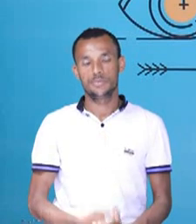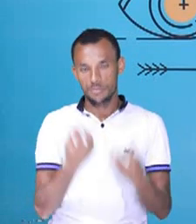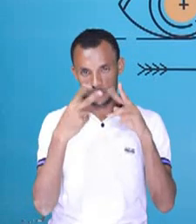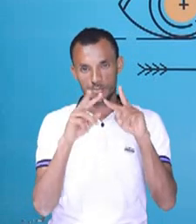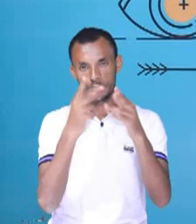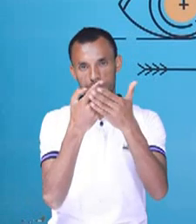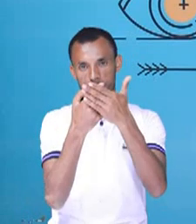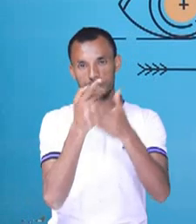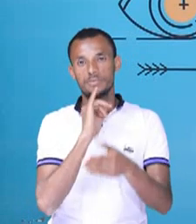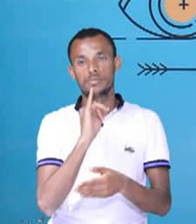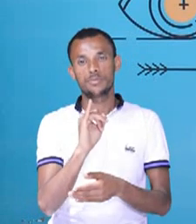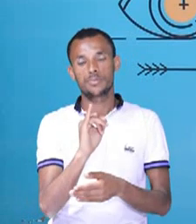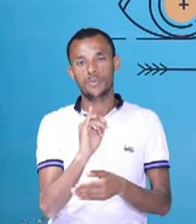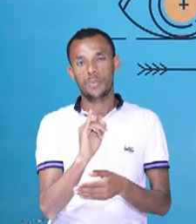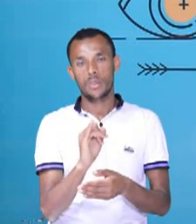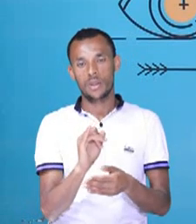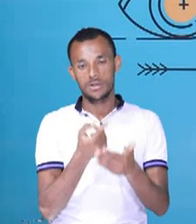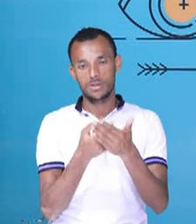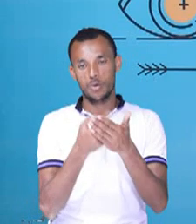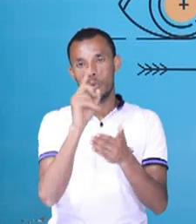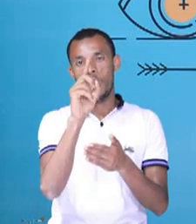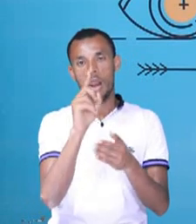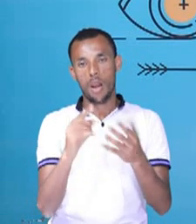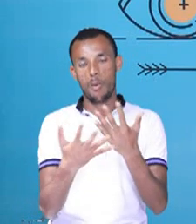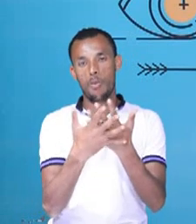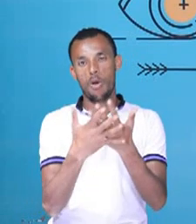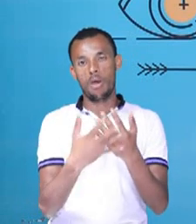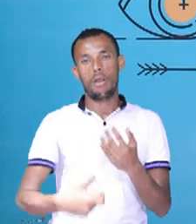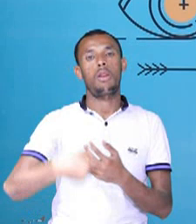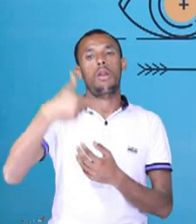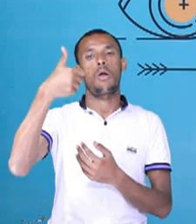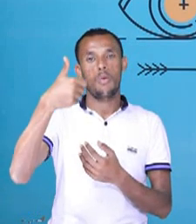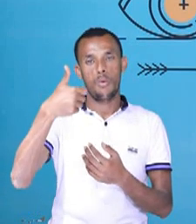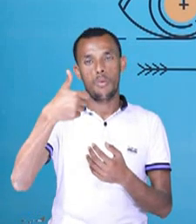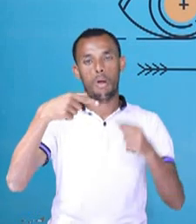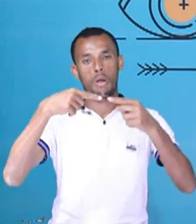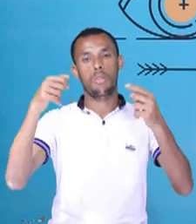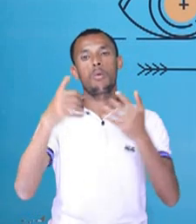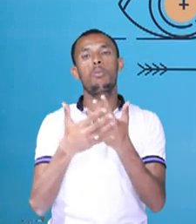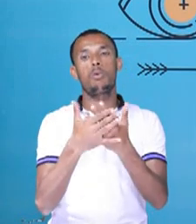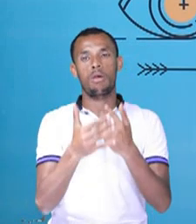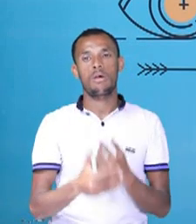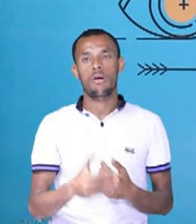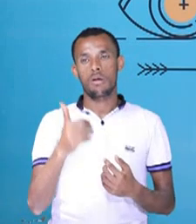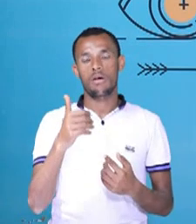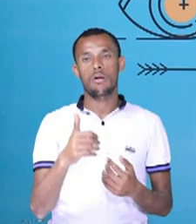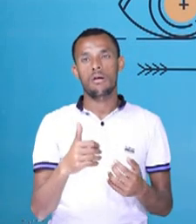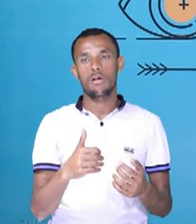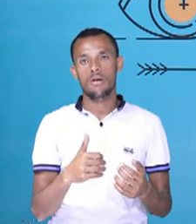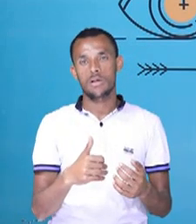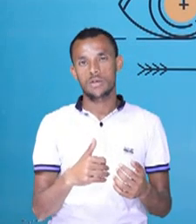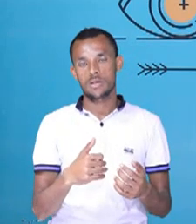Look, this is one is bonding. The other one is anti-bonding. This